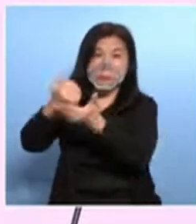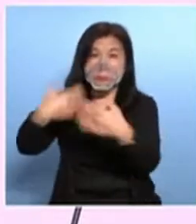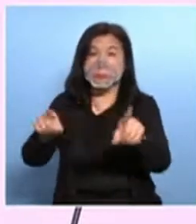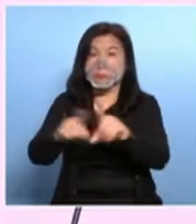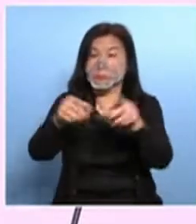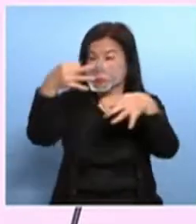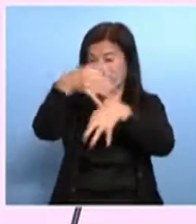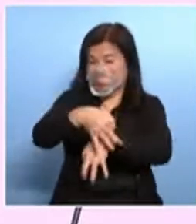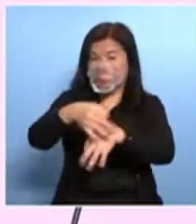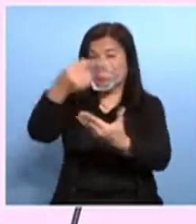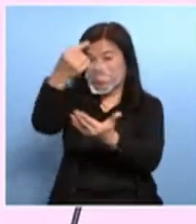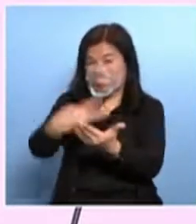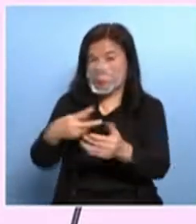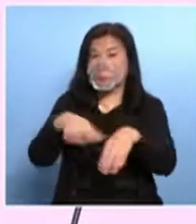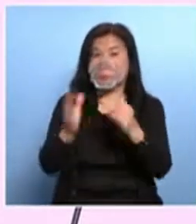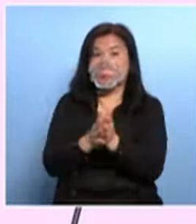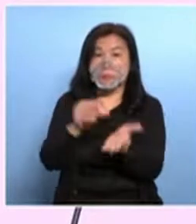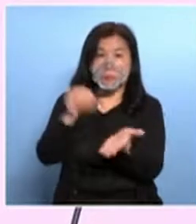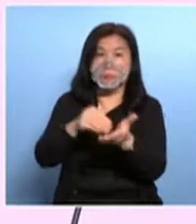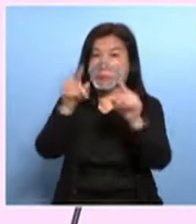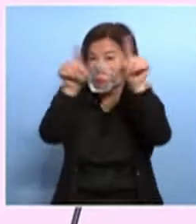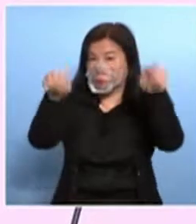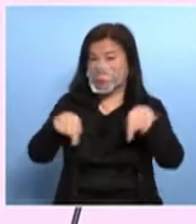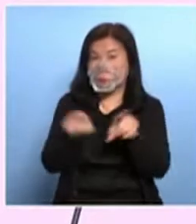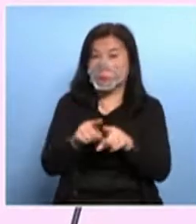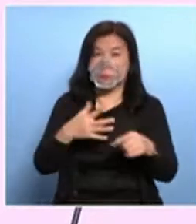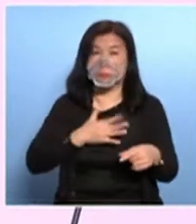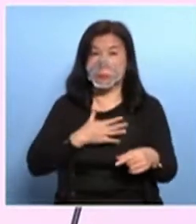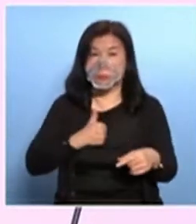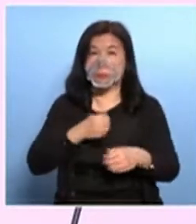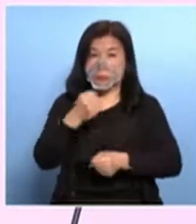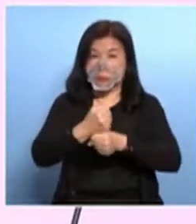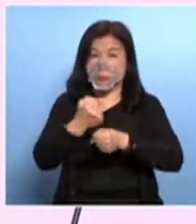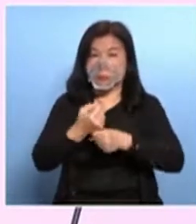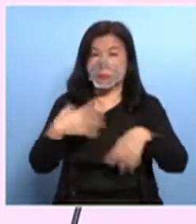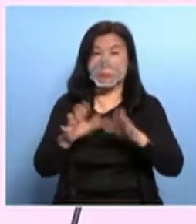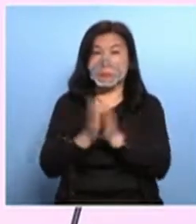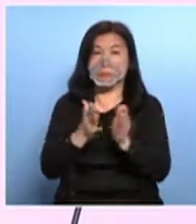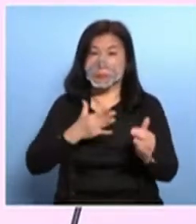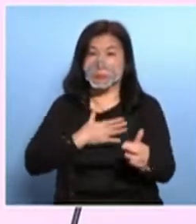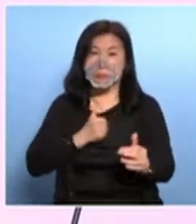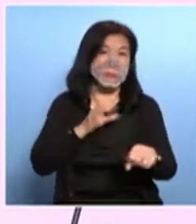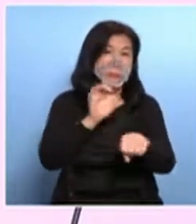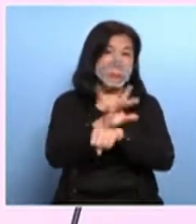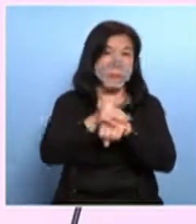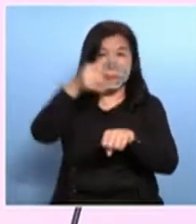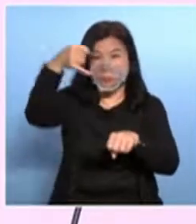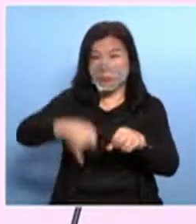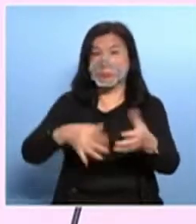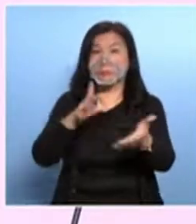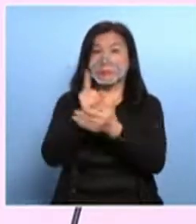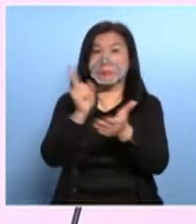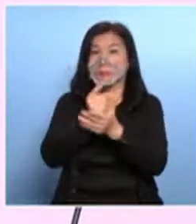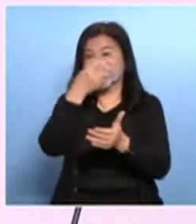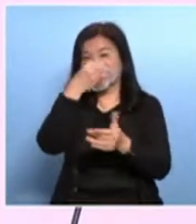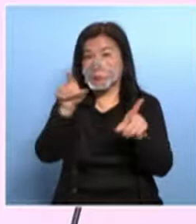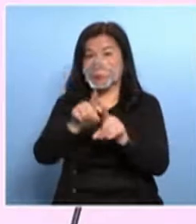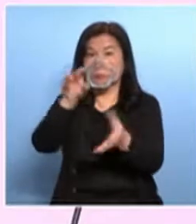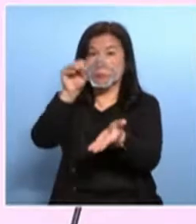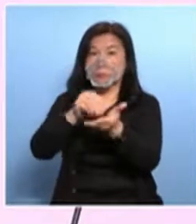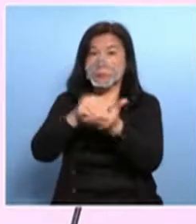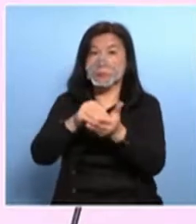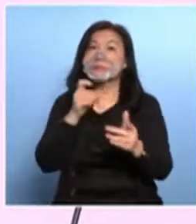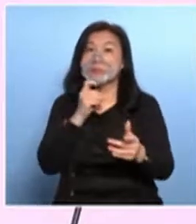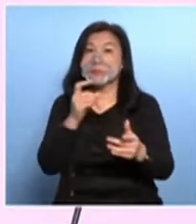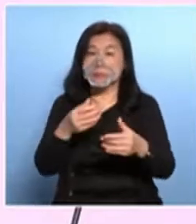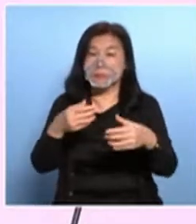the preparatory work for implementing the protocol relating to Madrid agreements concerning the international registration of marks in Hong